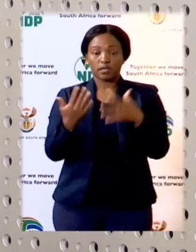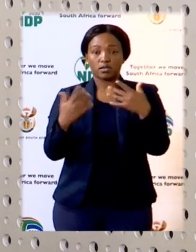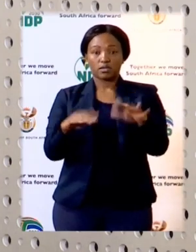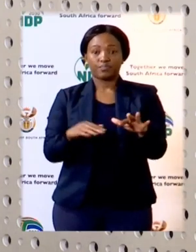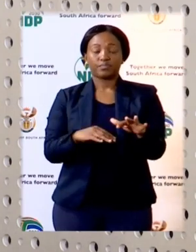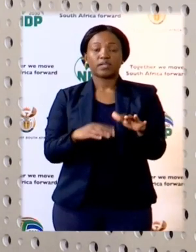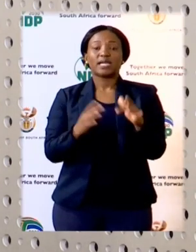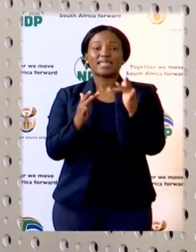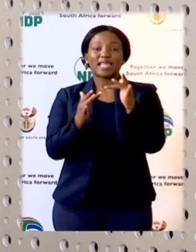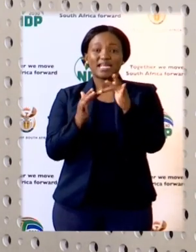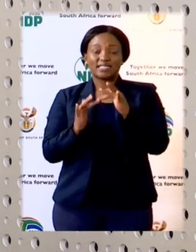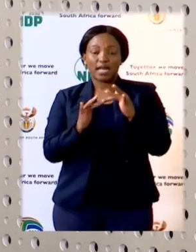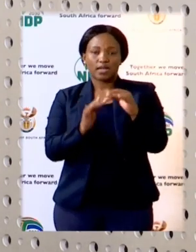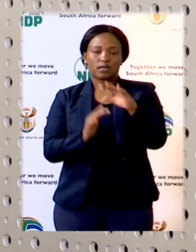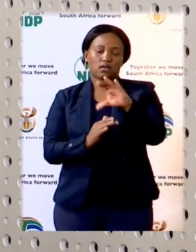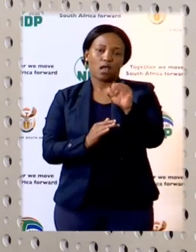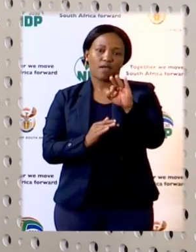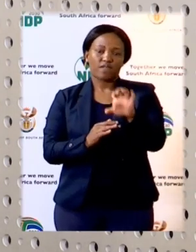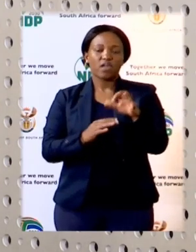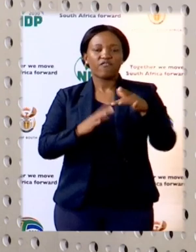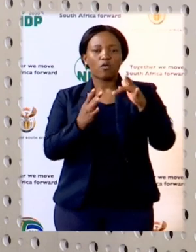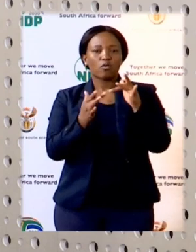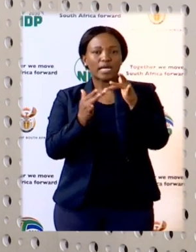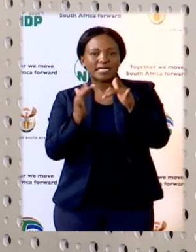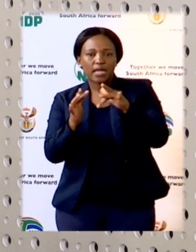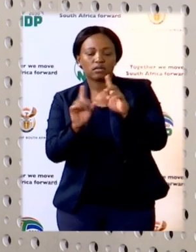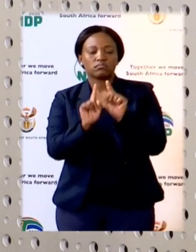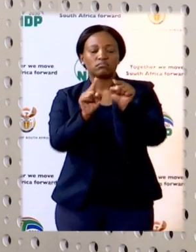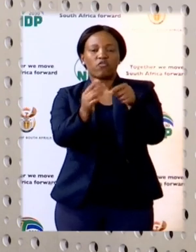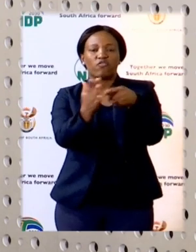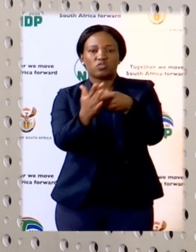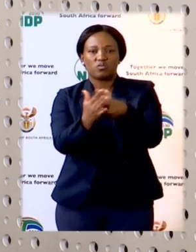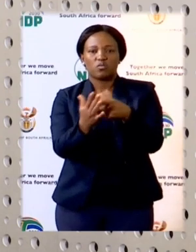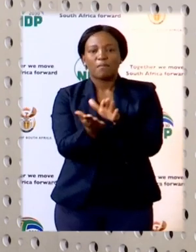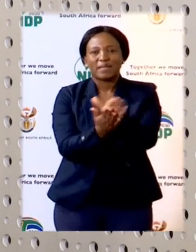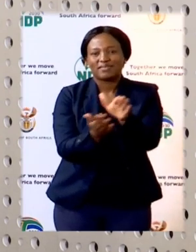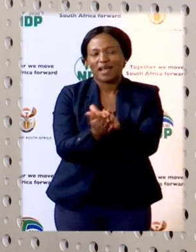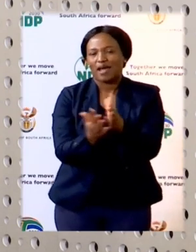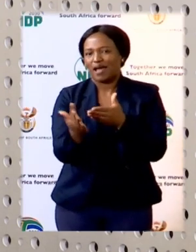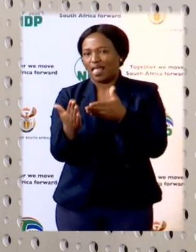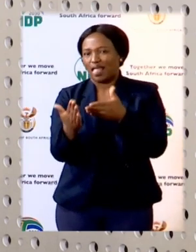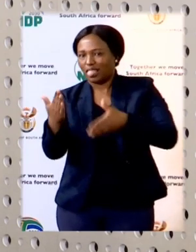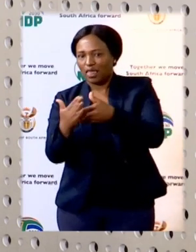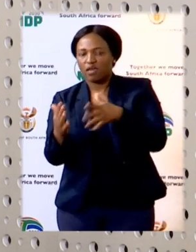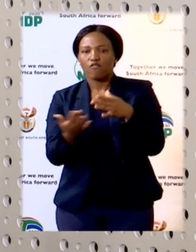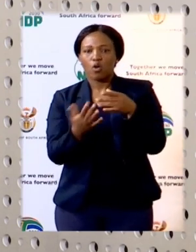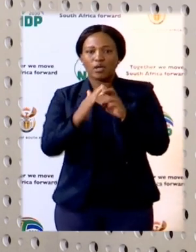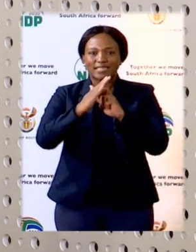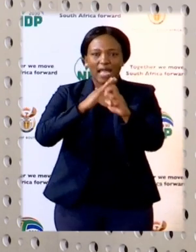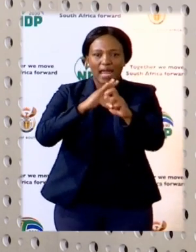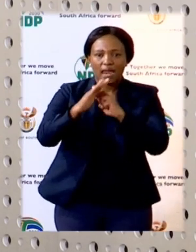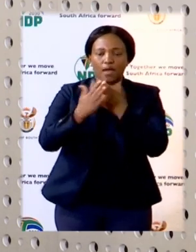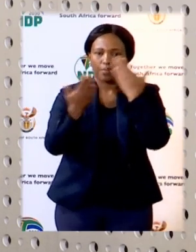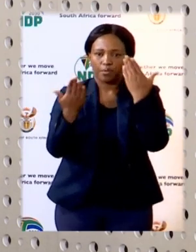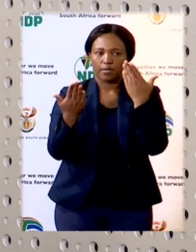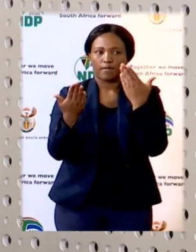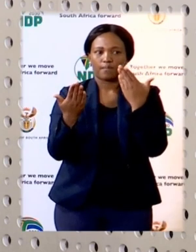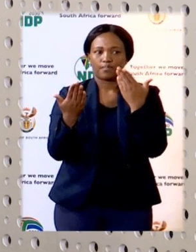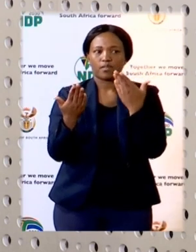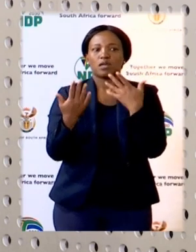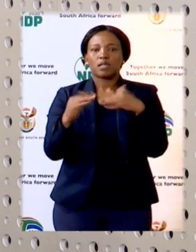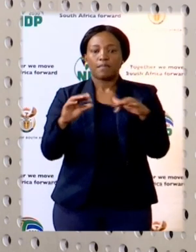the internet cafes are closed, we are requesting that SMMEs who do not have access to printers, photocopiers, and scanners in their homes, they